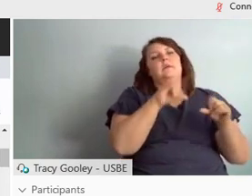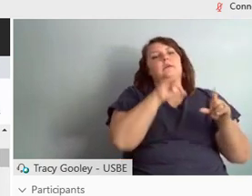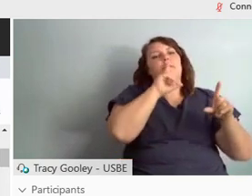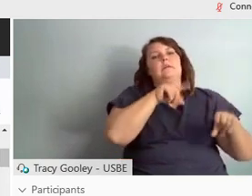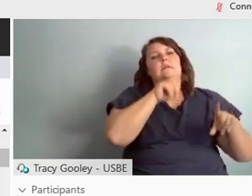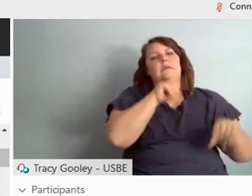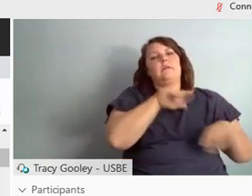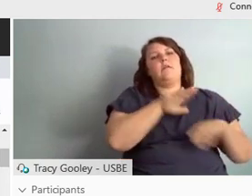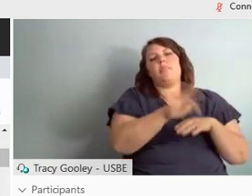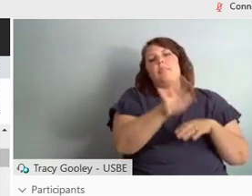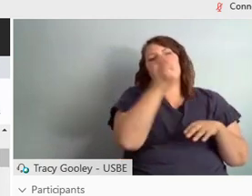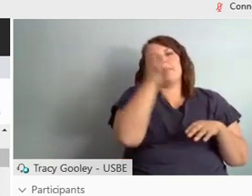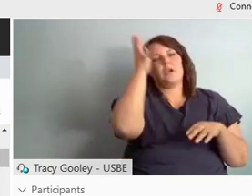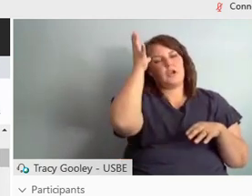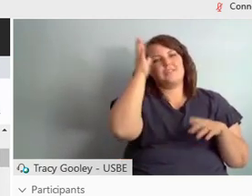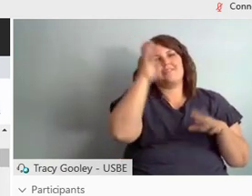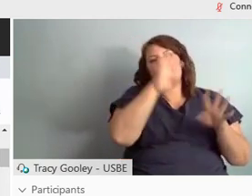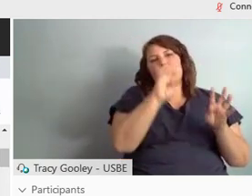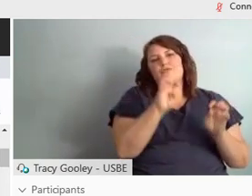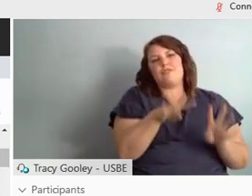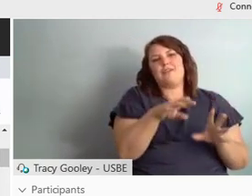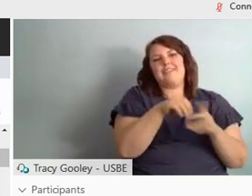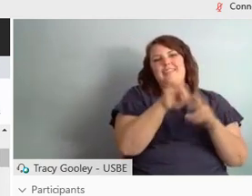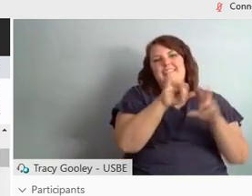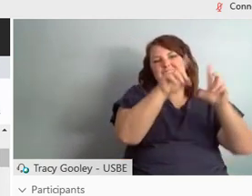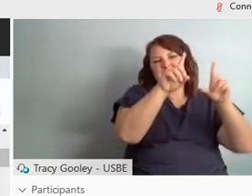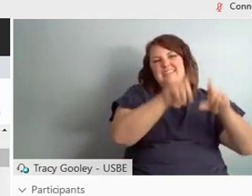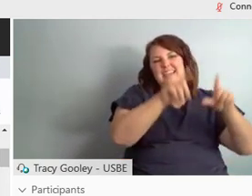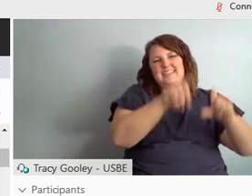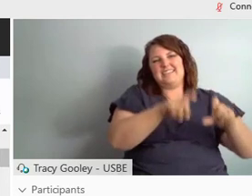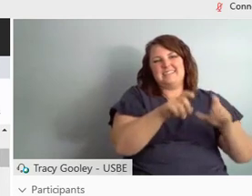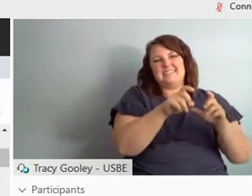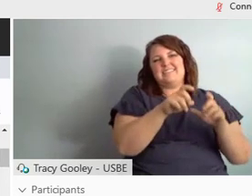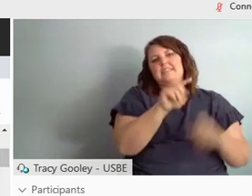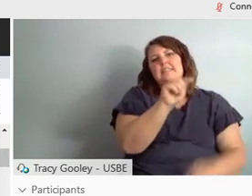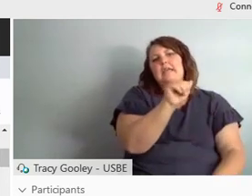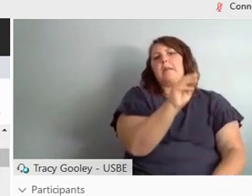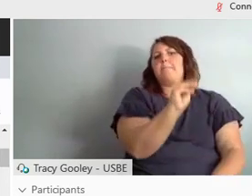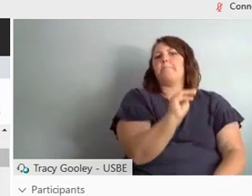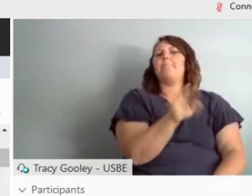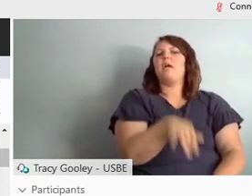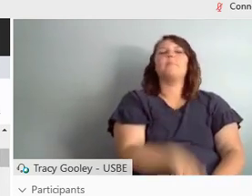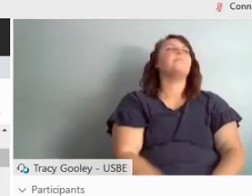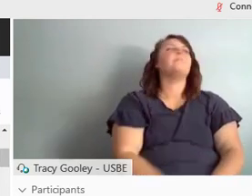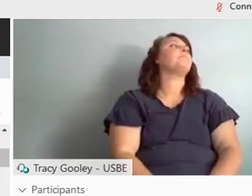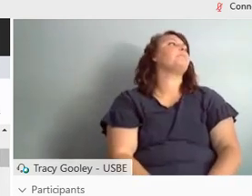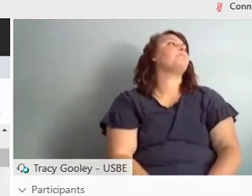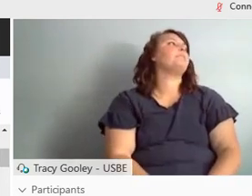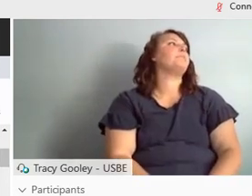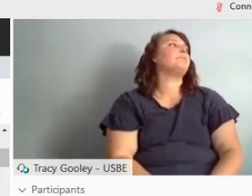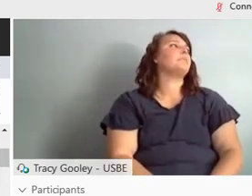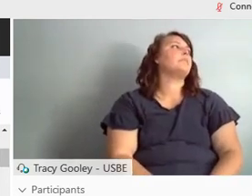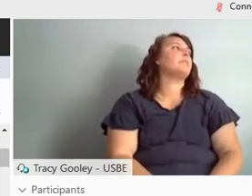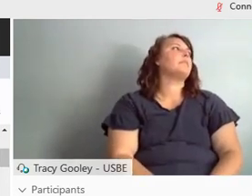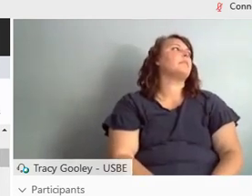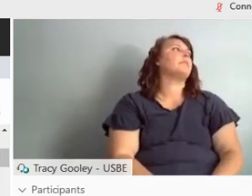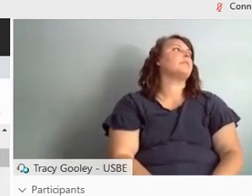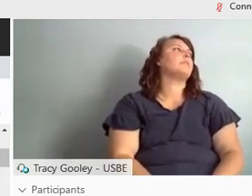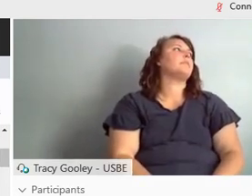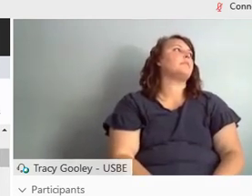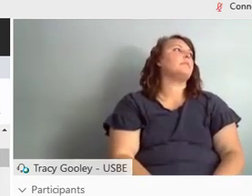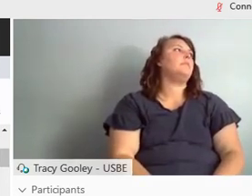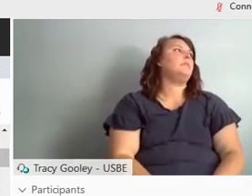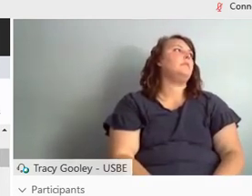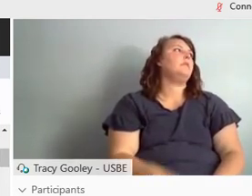that were on that parent questionnaire in the test administration manual. You'll have to make a selection or